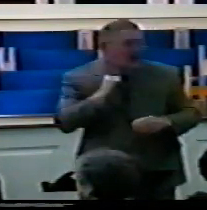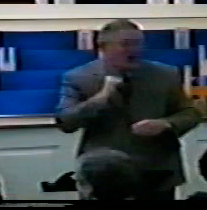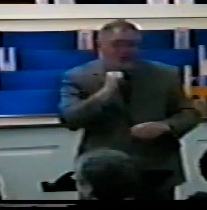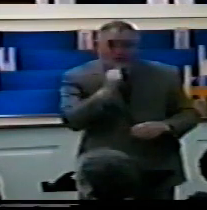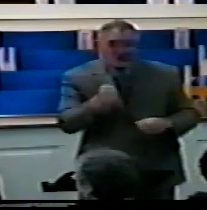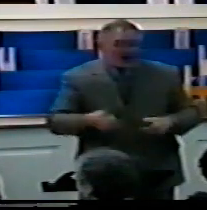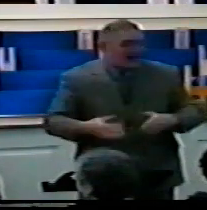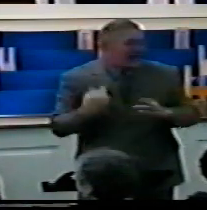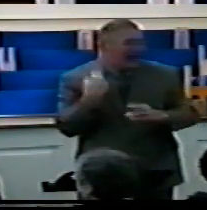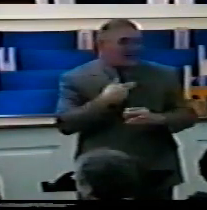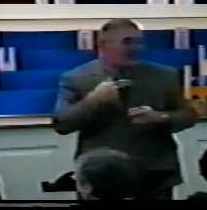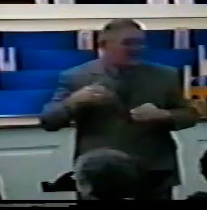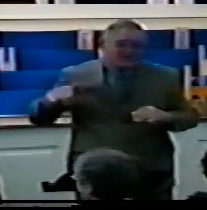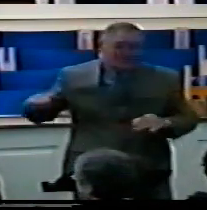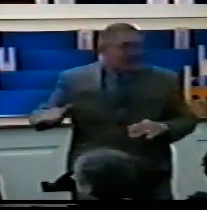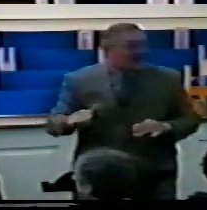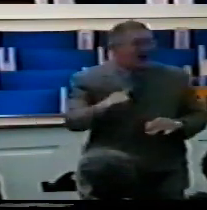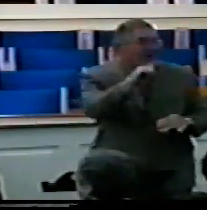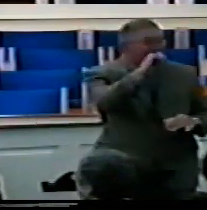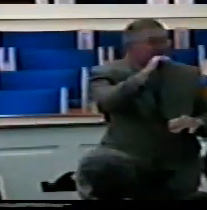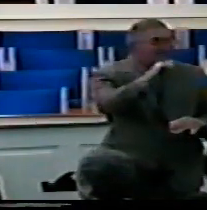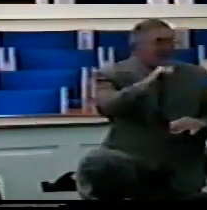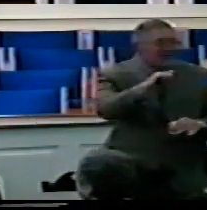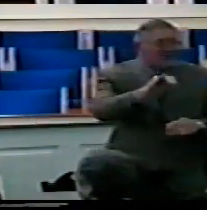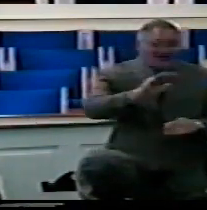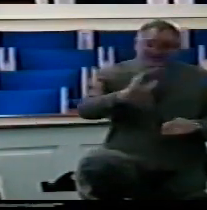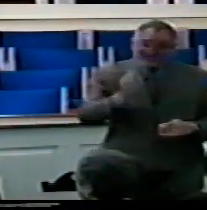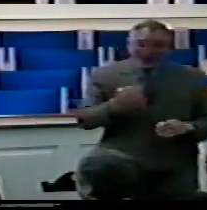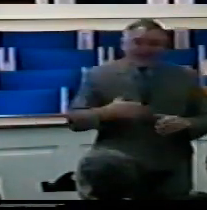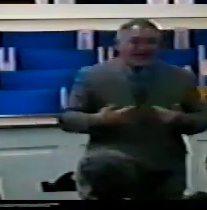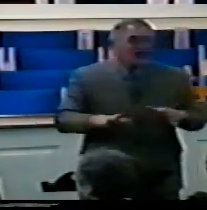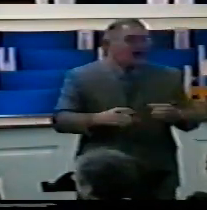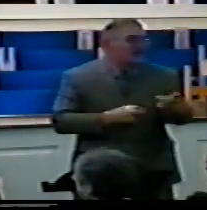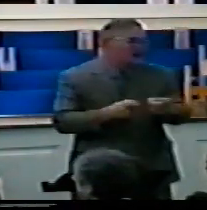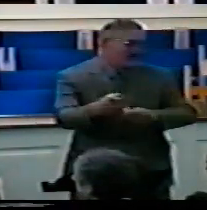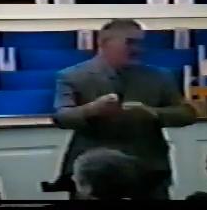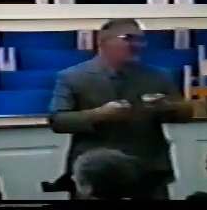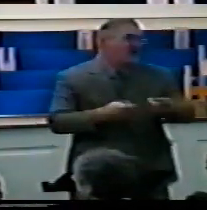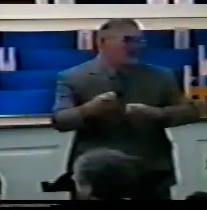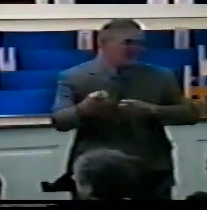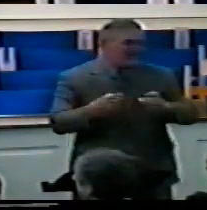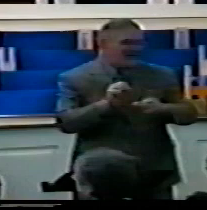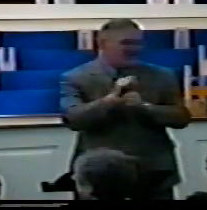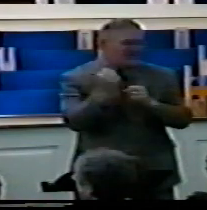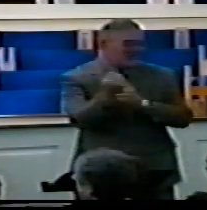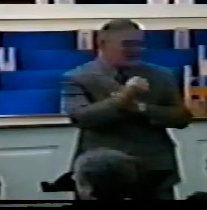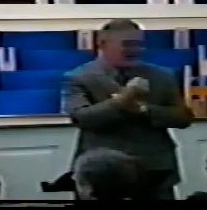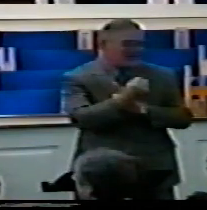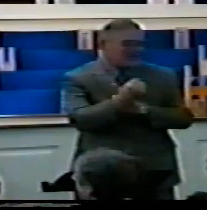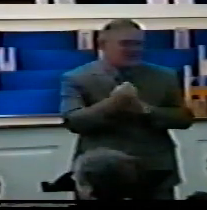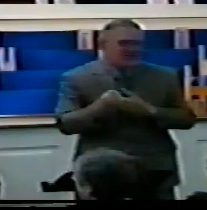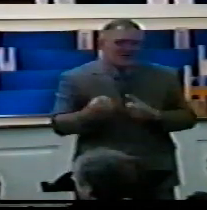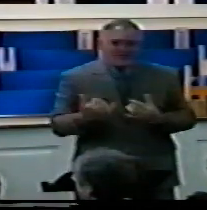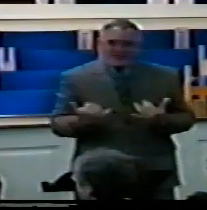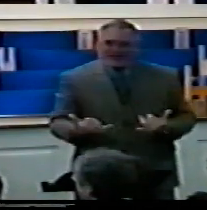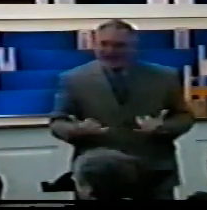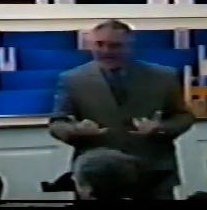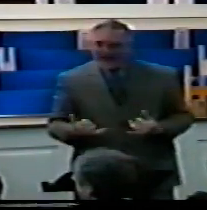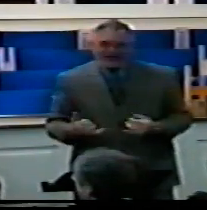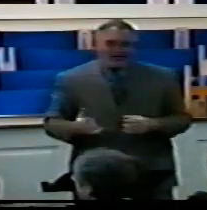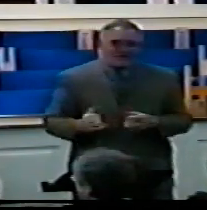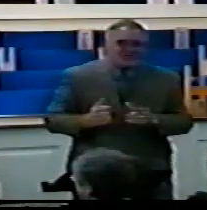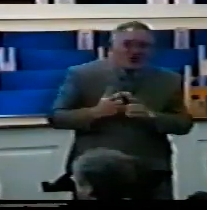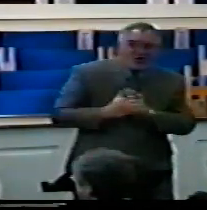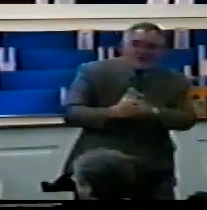There's a point that a Haitian goes over, and he loses control of his faculties. And there he began to run up and